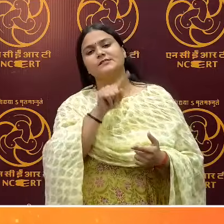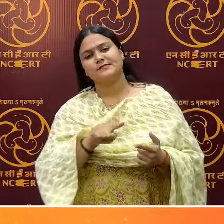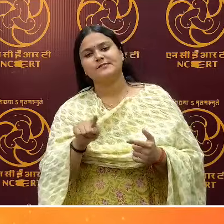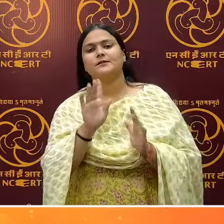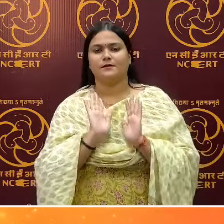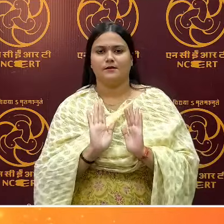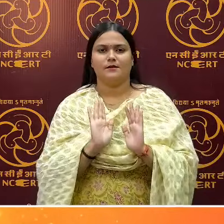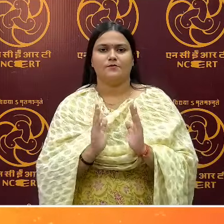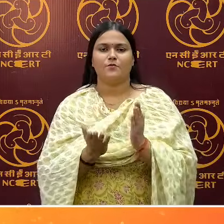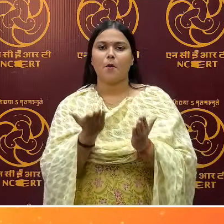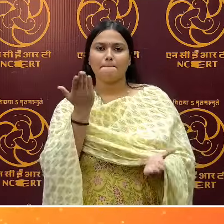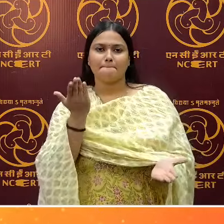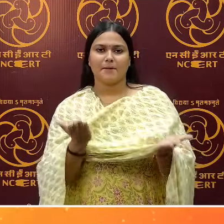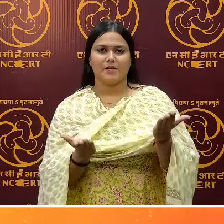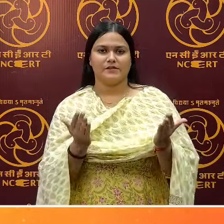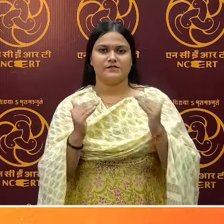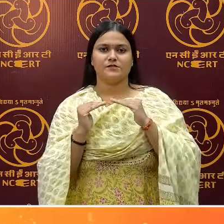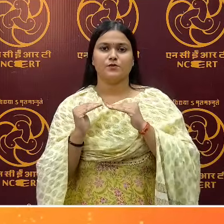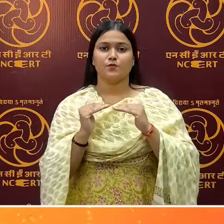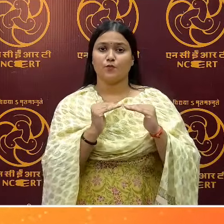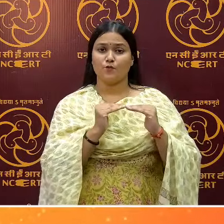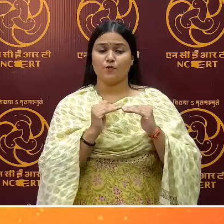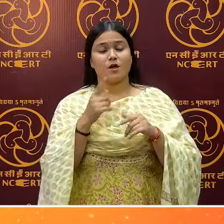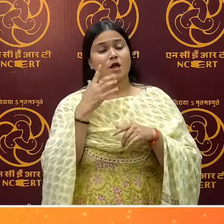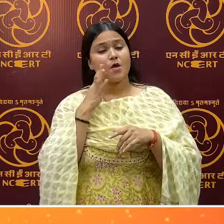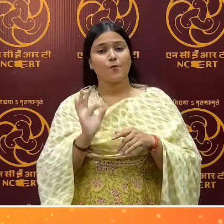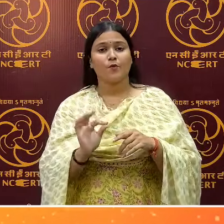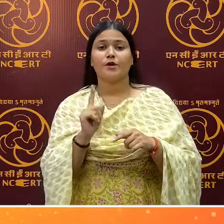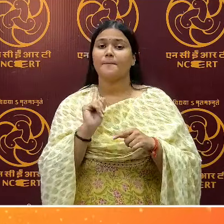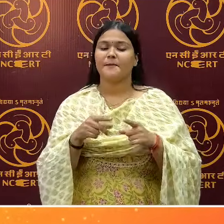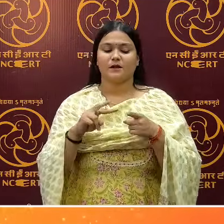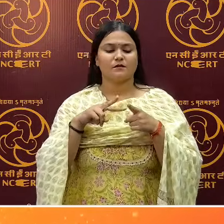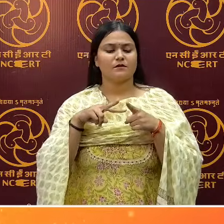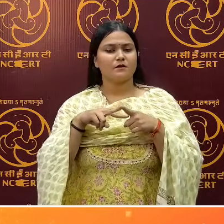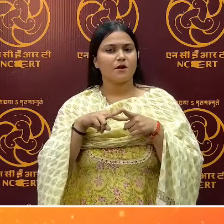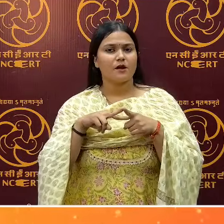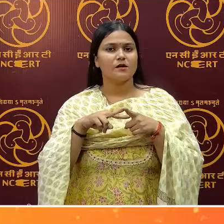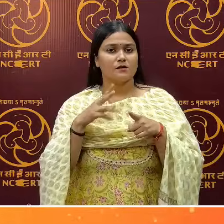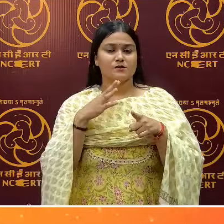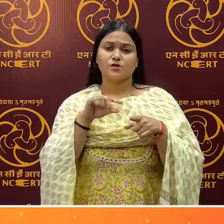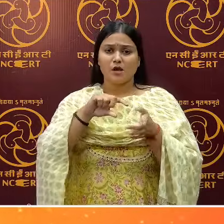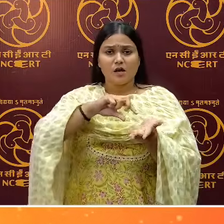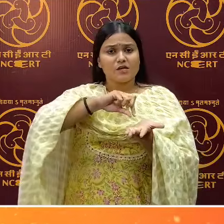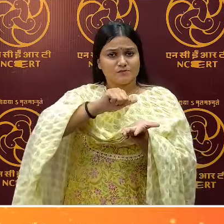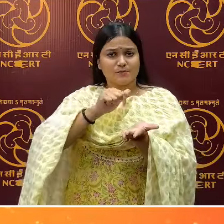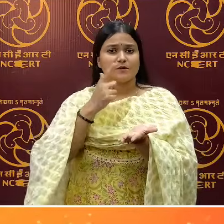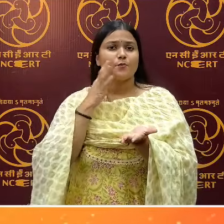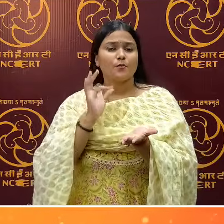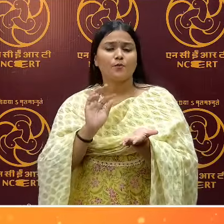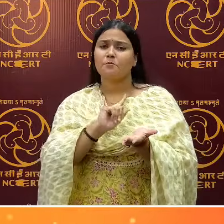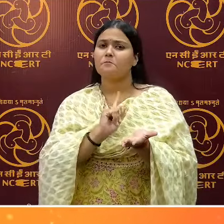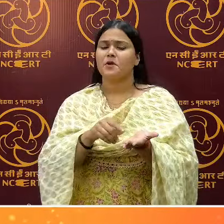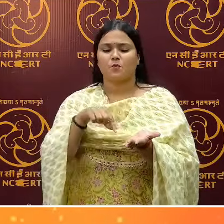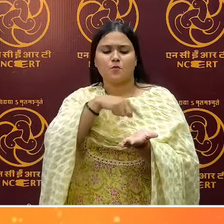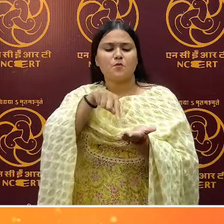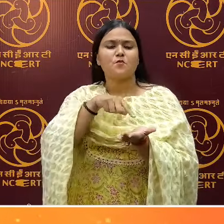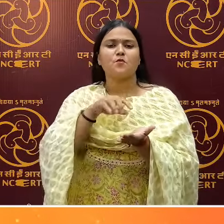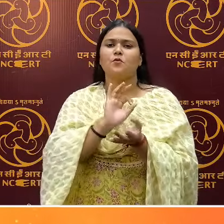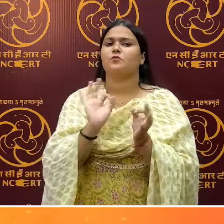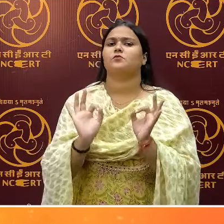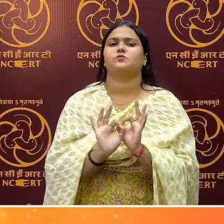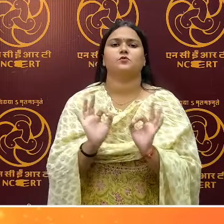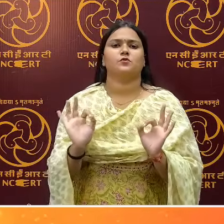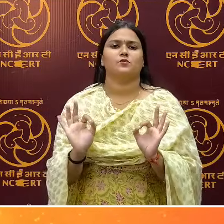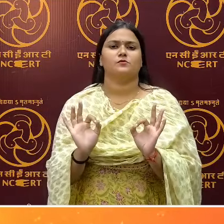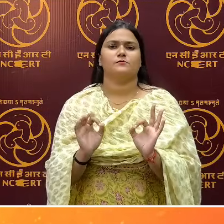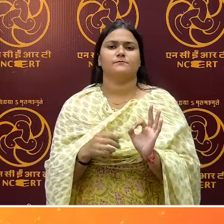a balance is important. Triangle can also spin, but not for a very long duration as a circle or a square that you just